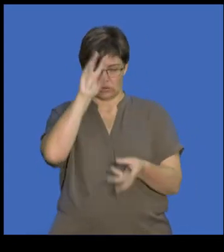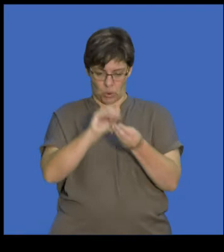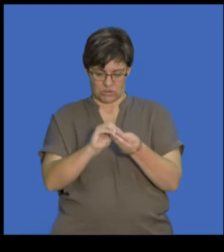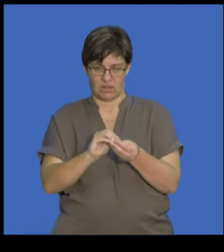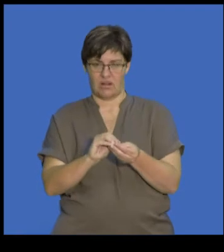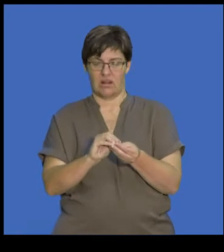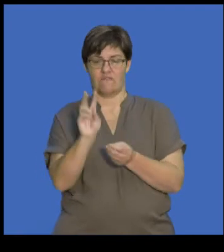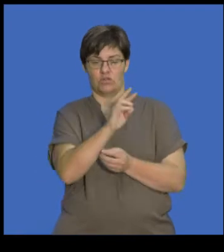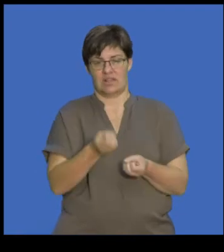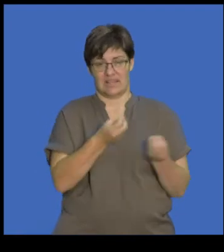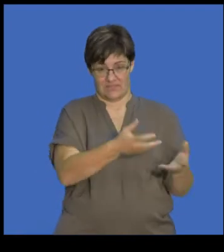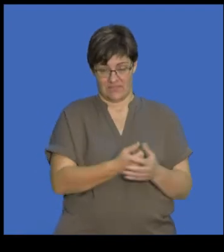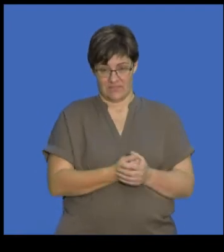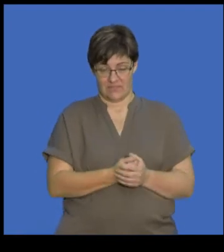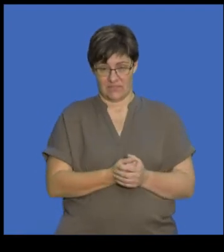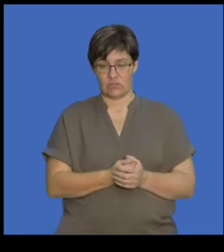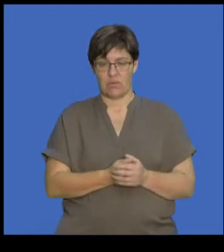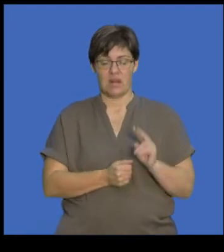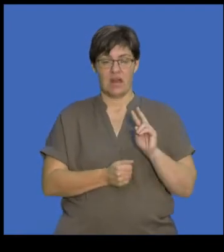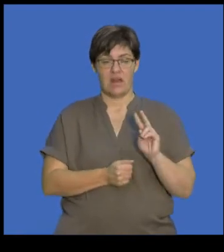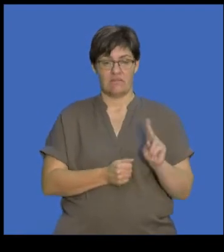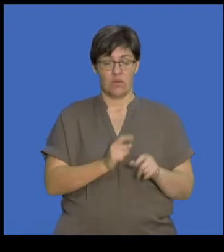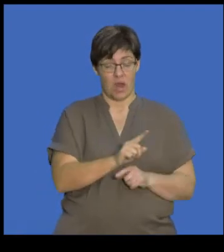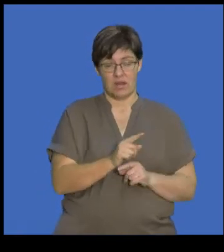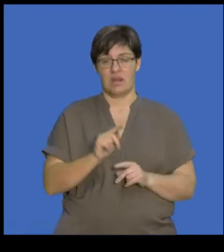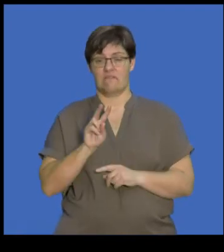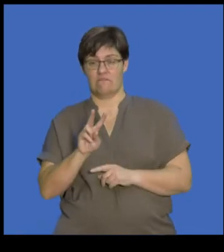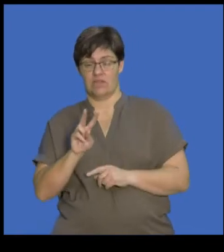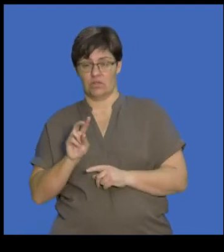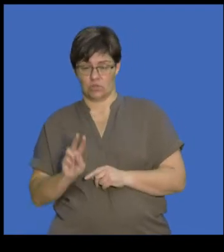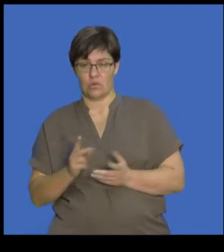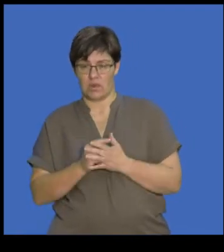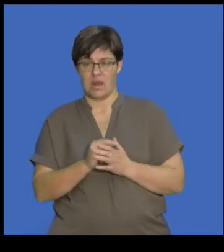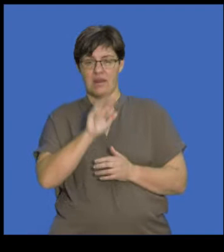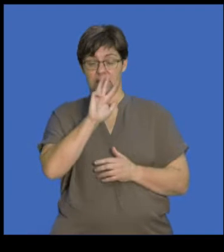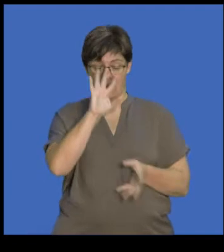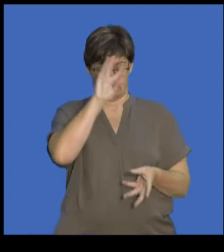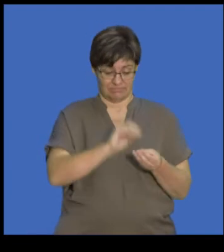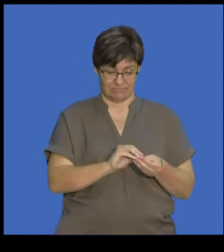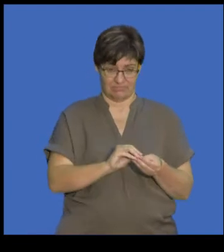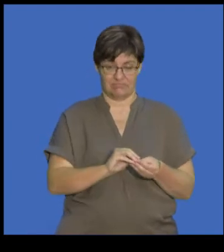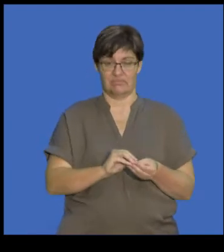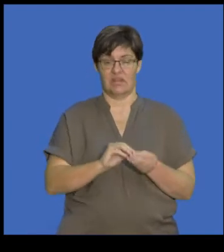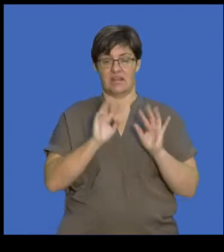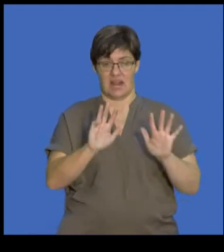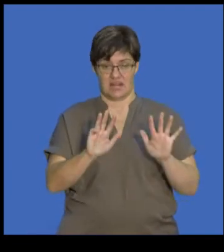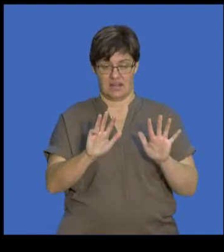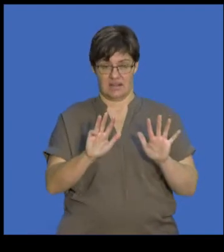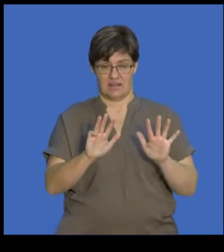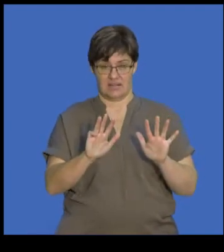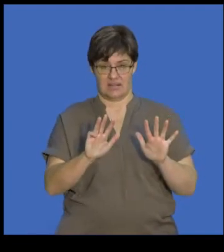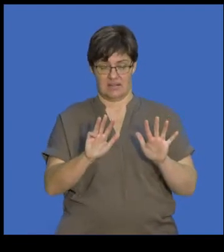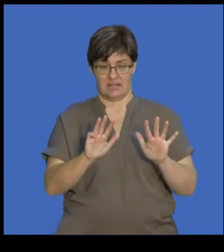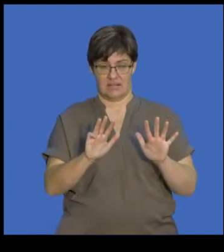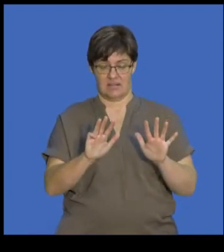So V total in this case is equals to 9 volts. But this 9 volts is it